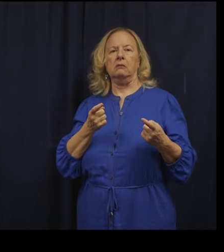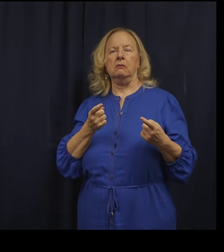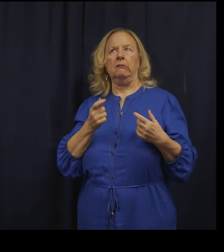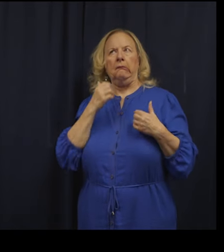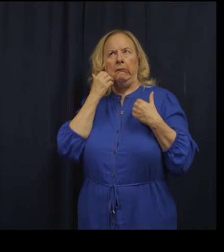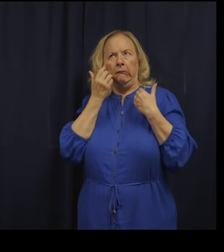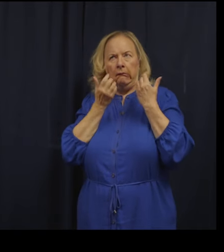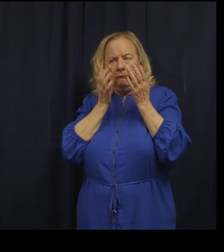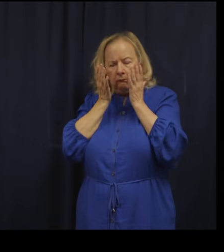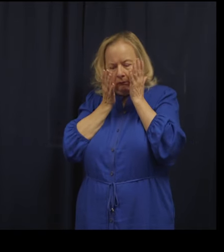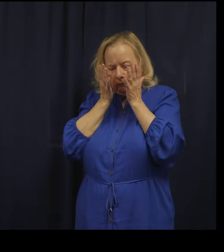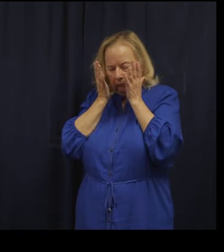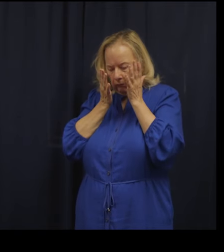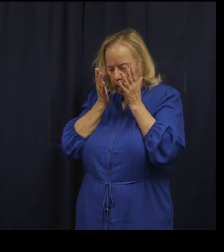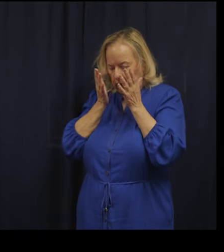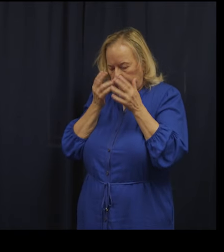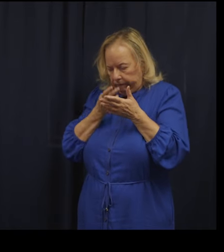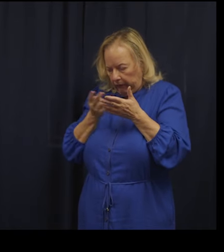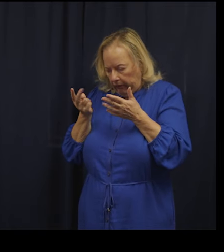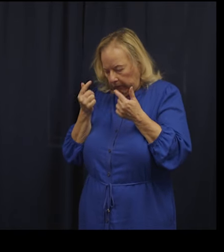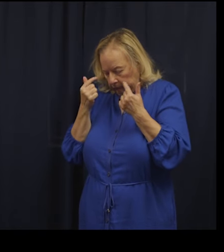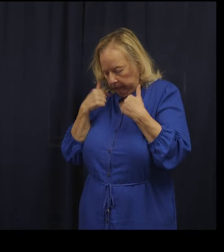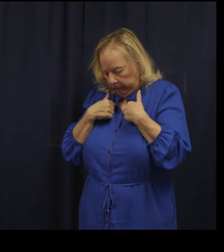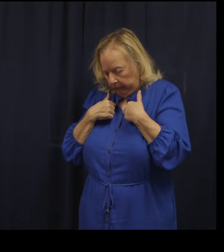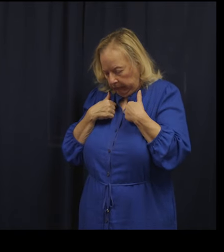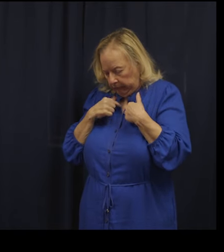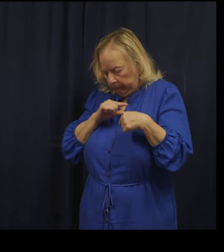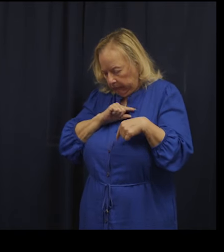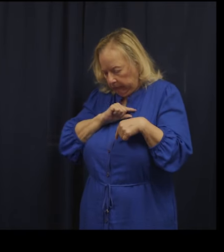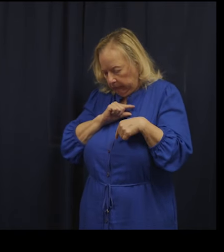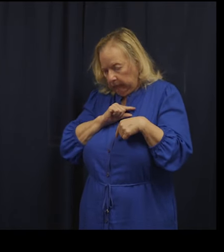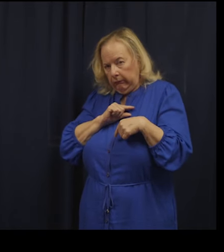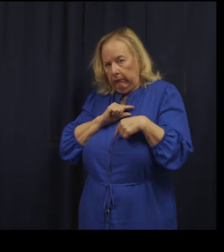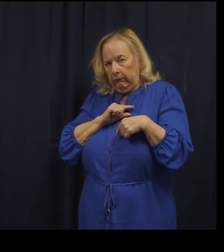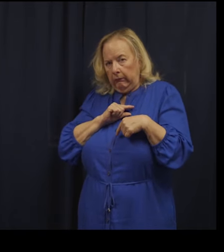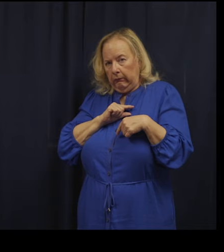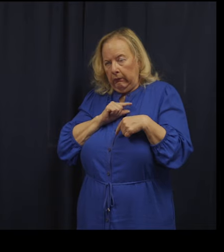of shame and failure, we are essentially saying this time, okay,